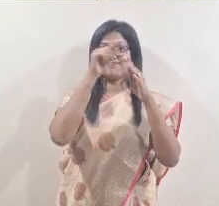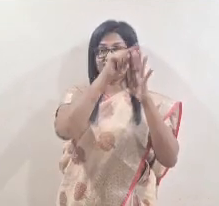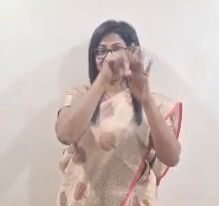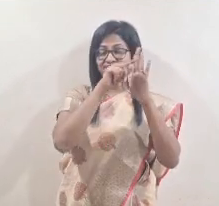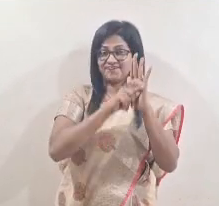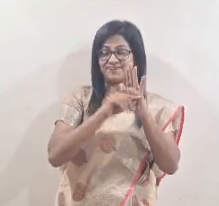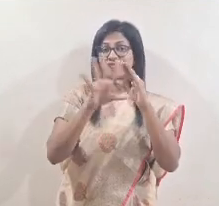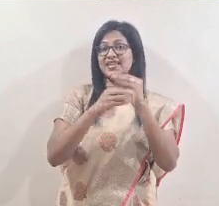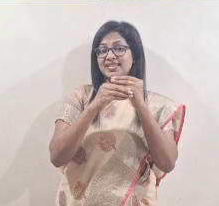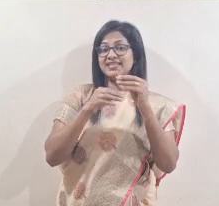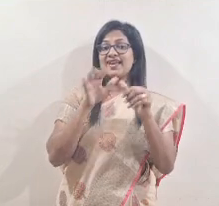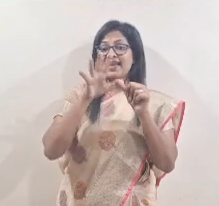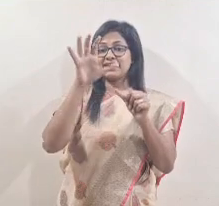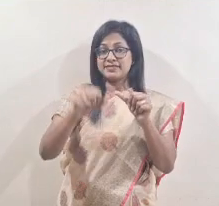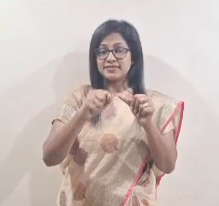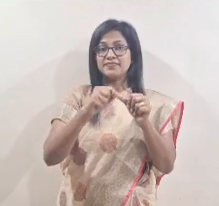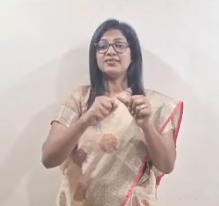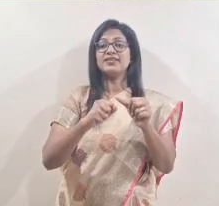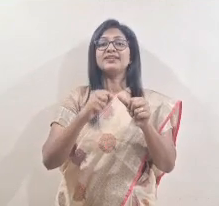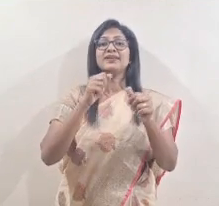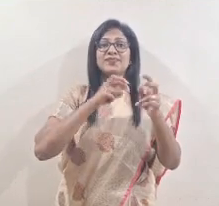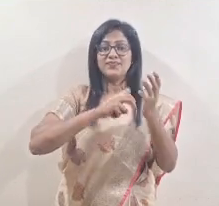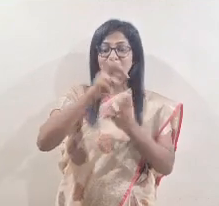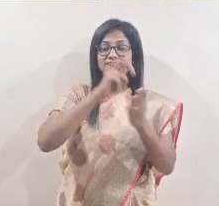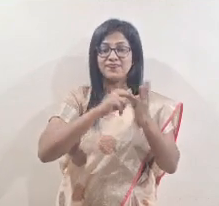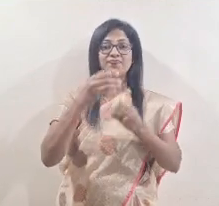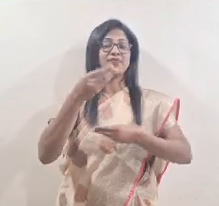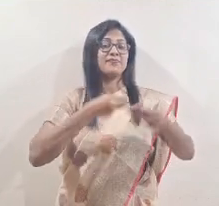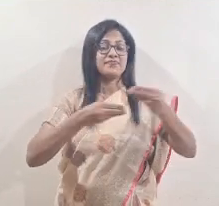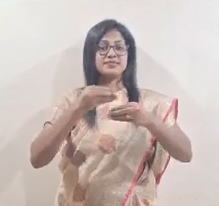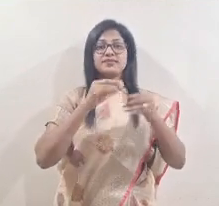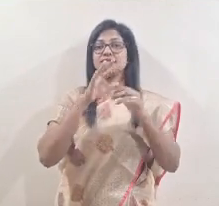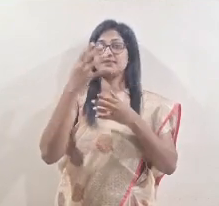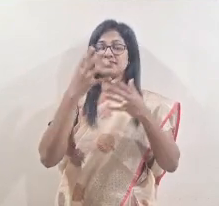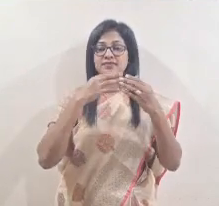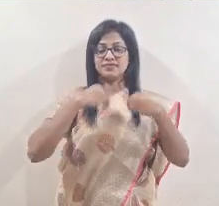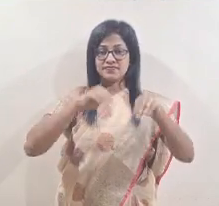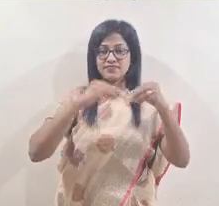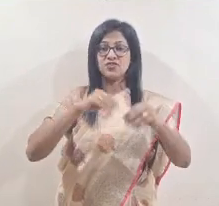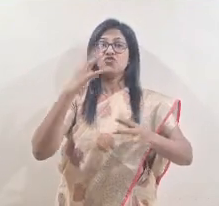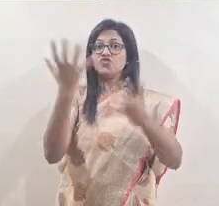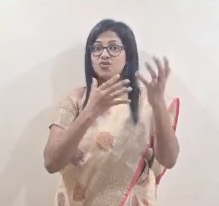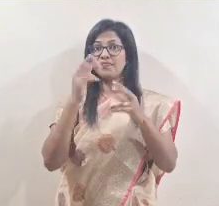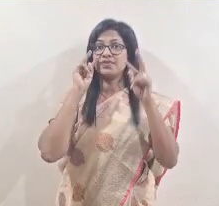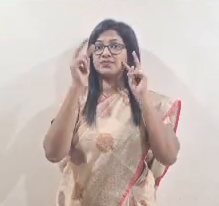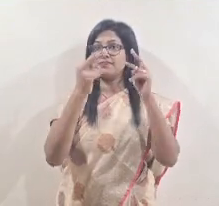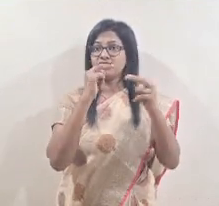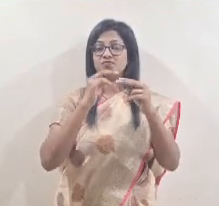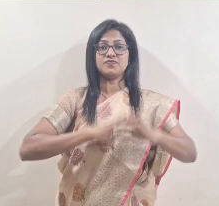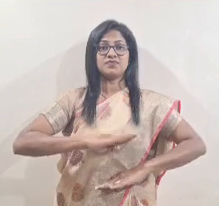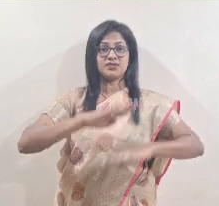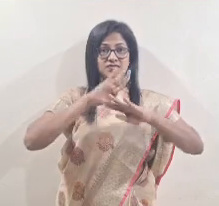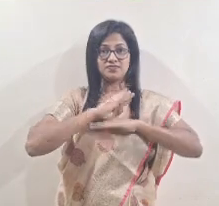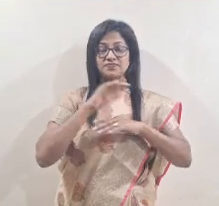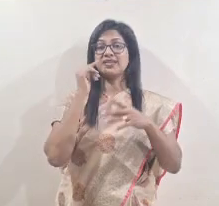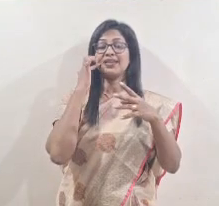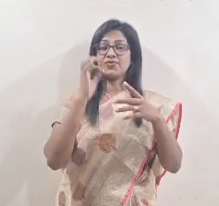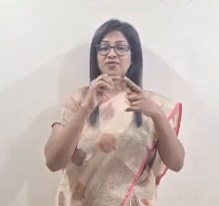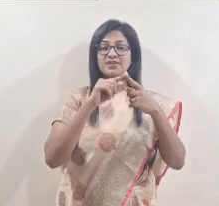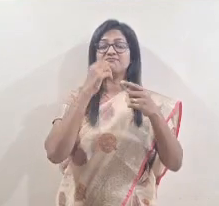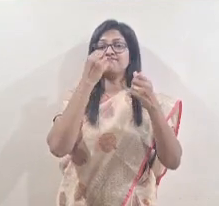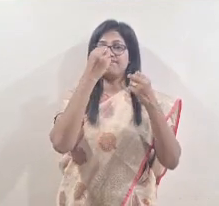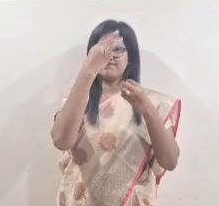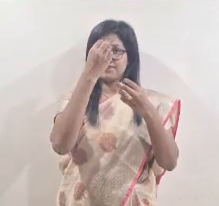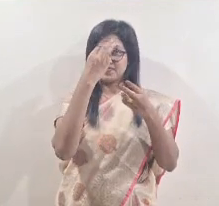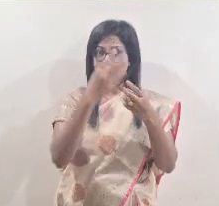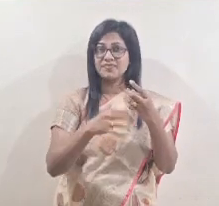the accessibility of pedestrianized commercial markets based on the shoppers' perceived satisfaction. So the main factors are ranking